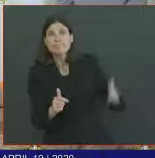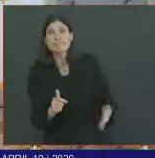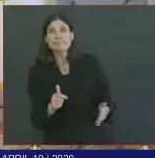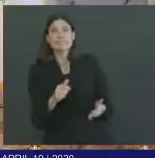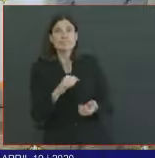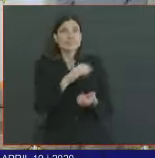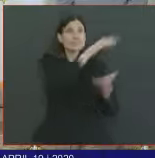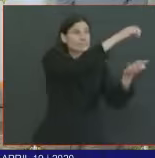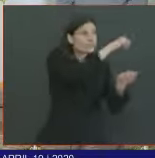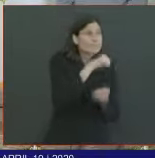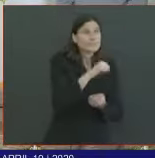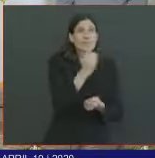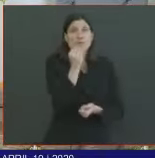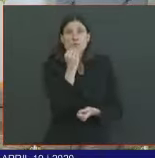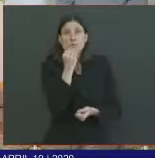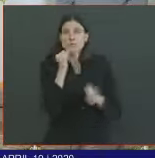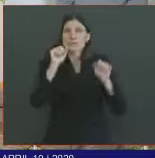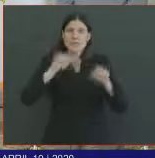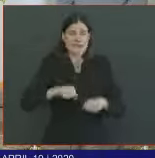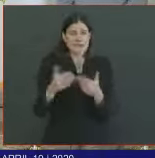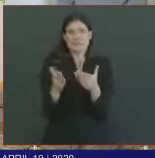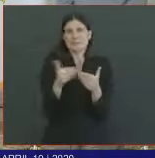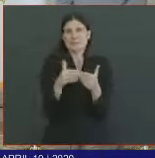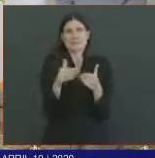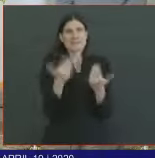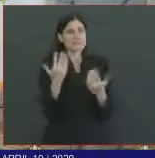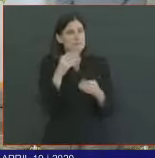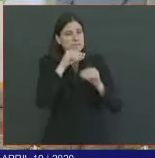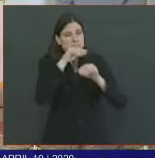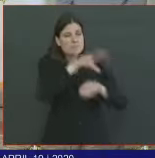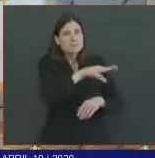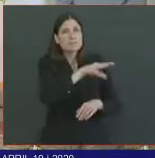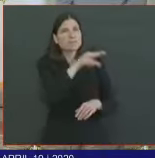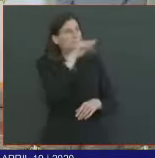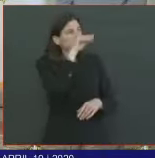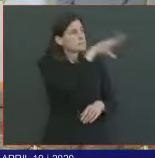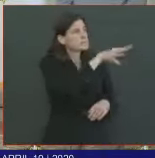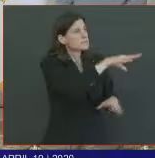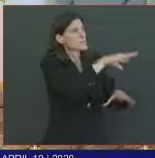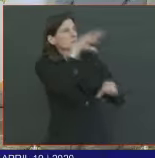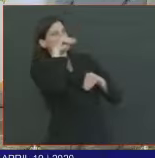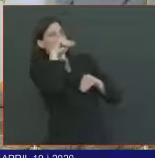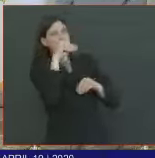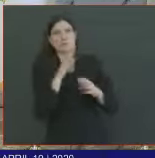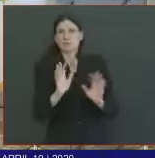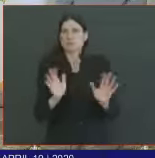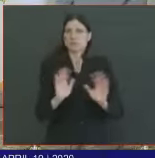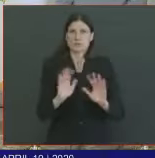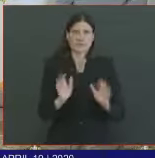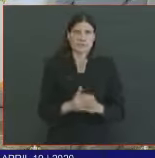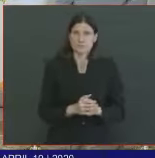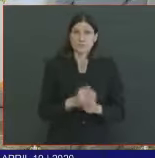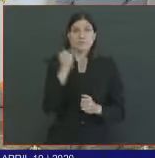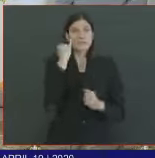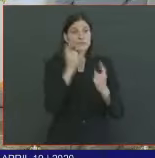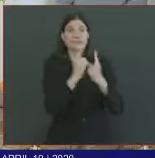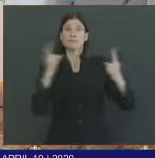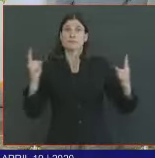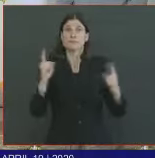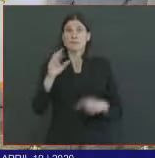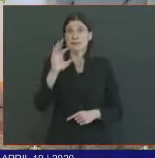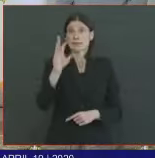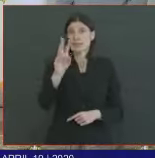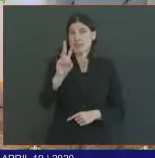the air, and unless you're able to be 6 feet away, you have to wear your mask. Remember, the